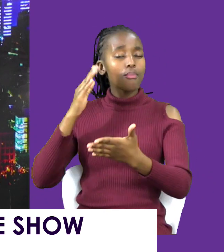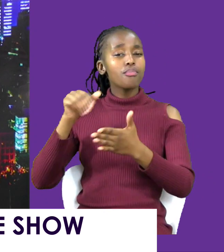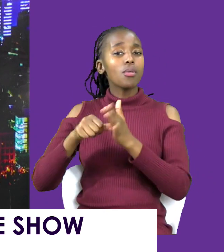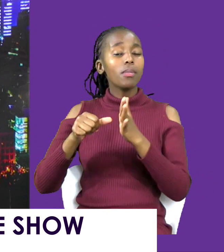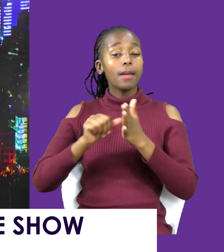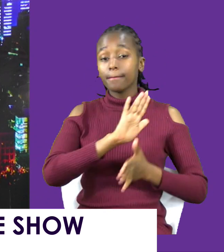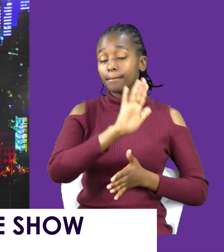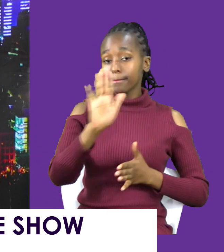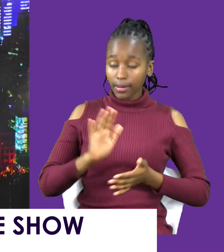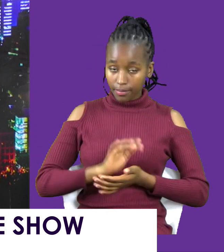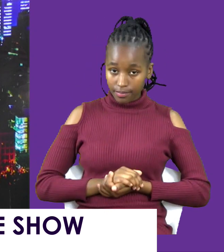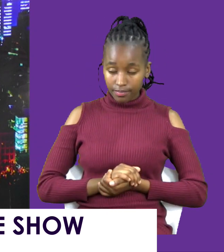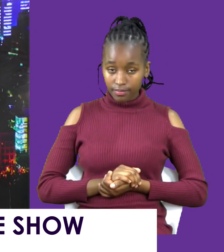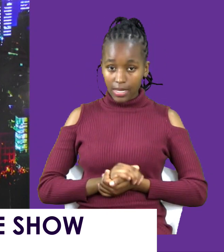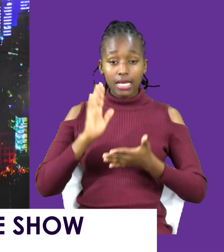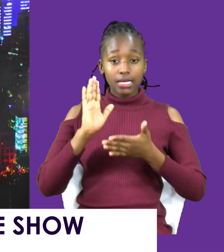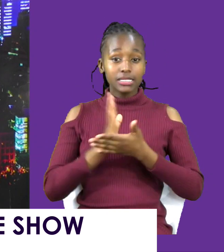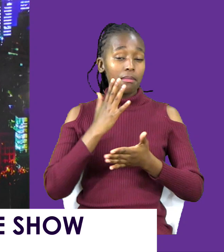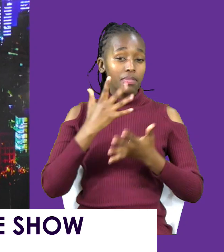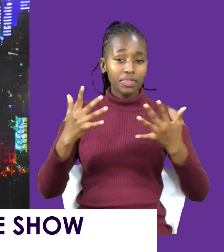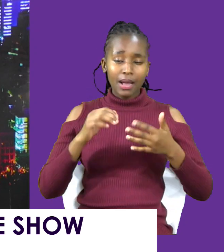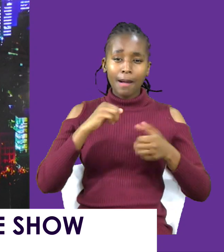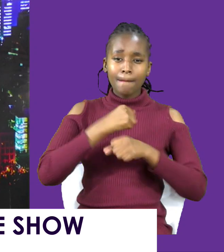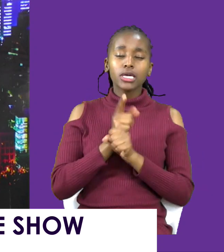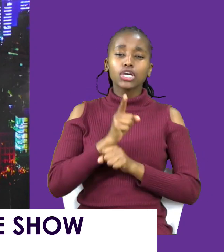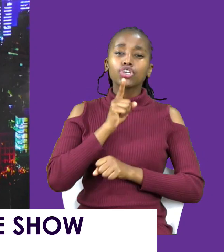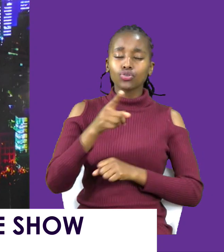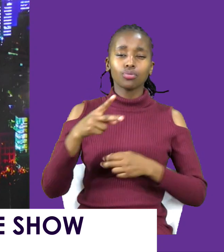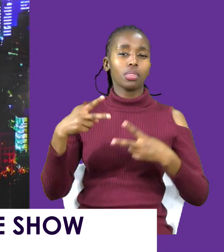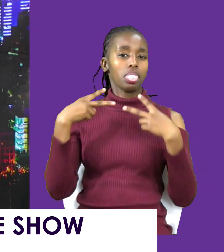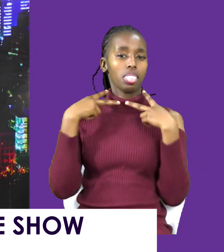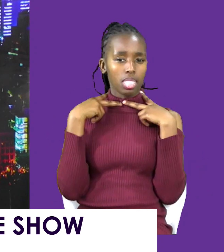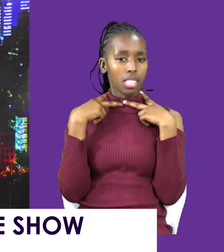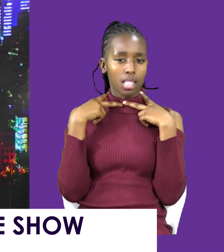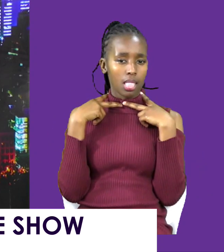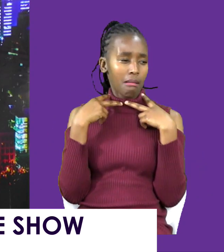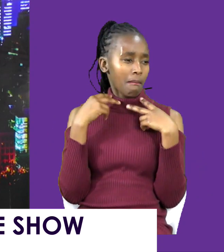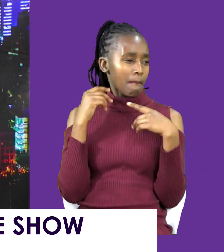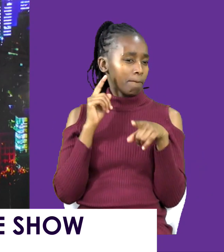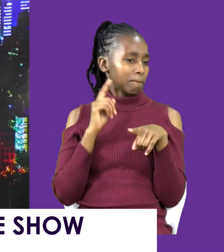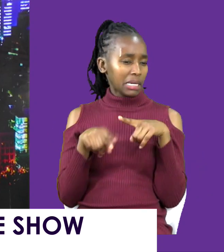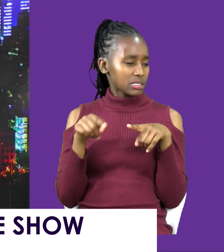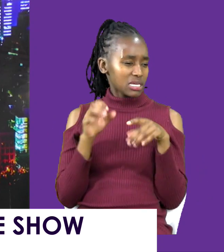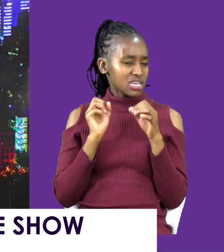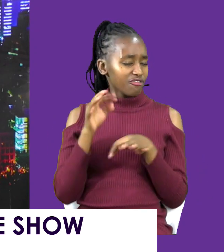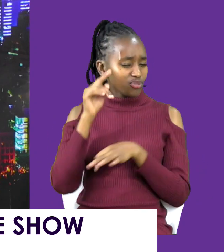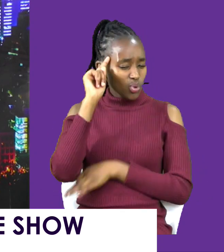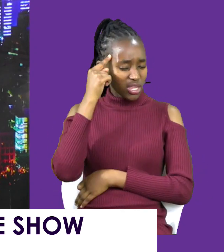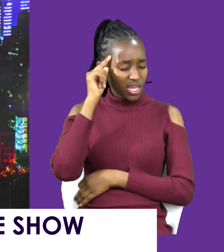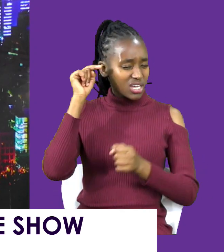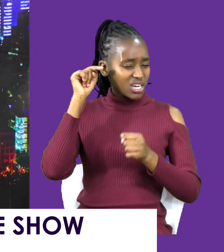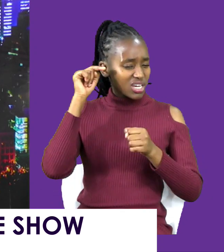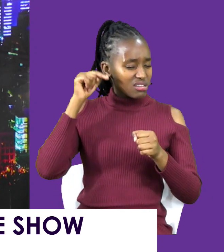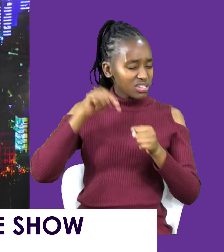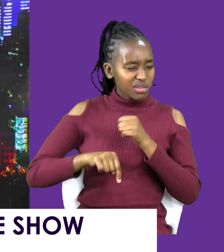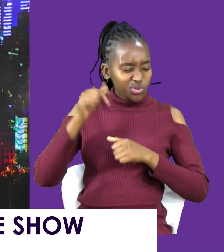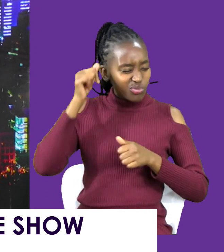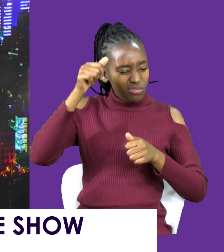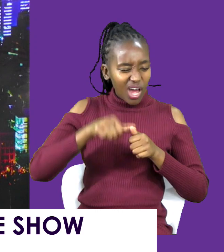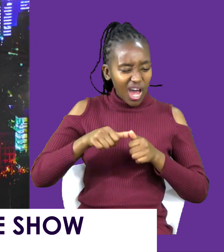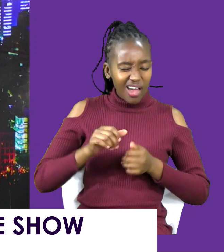that make you numb, are not even that strong anyway. Sometimes it is just in the